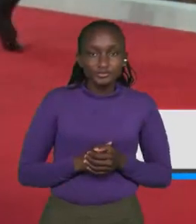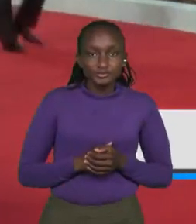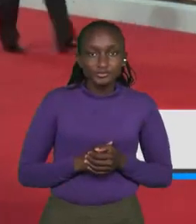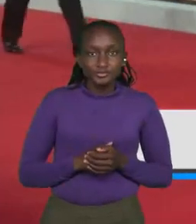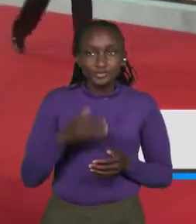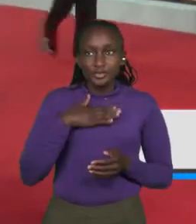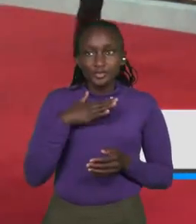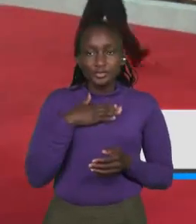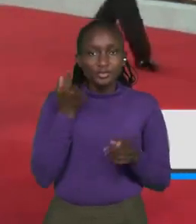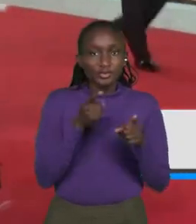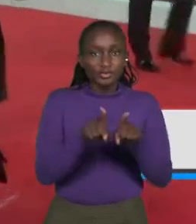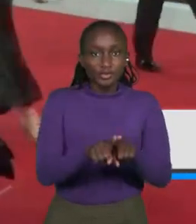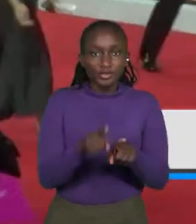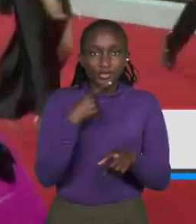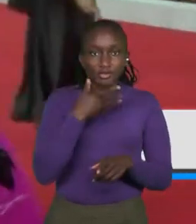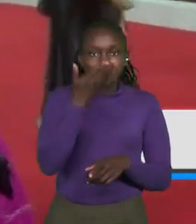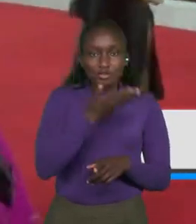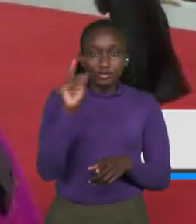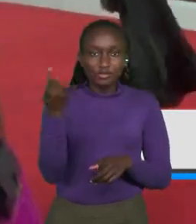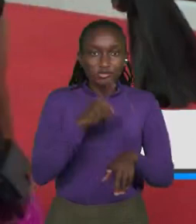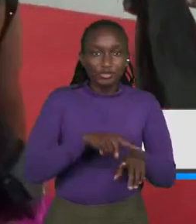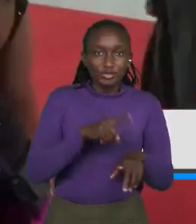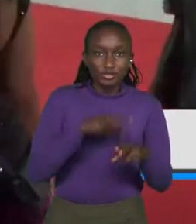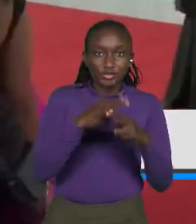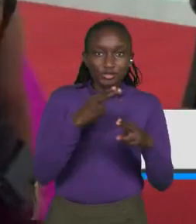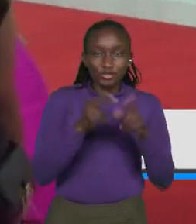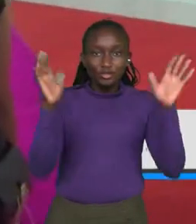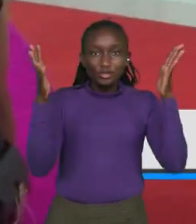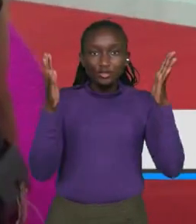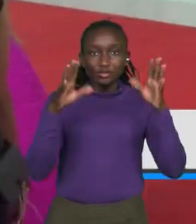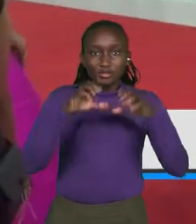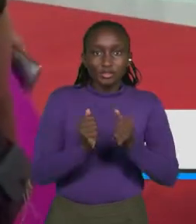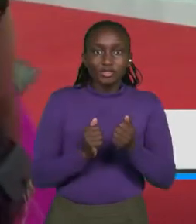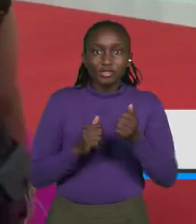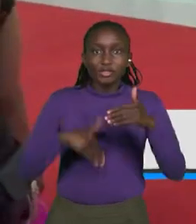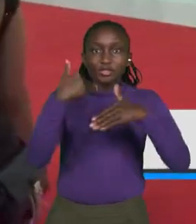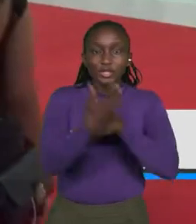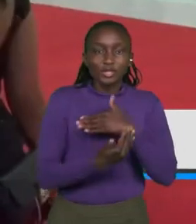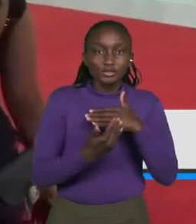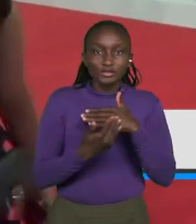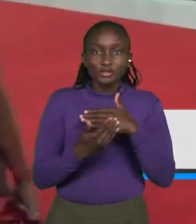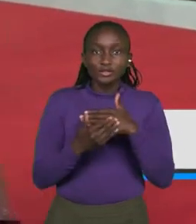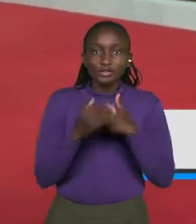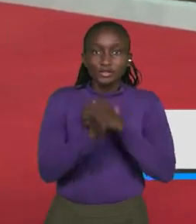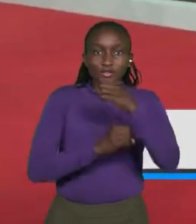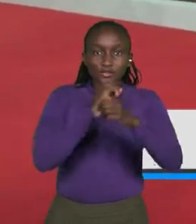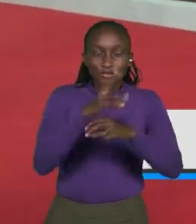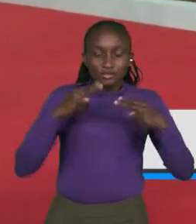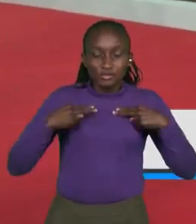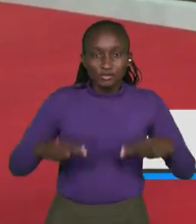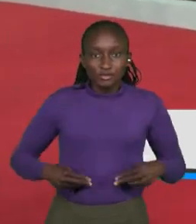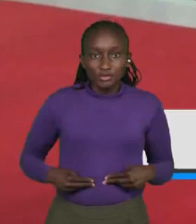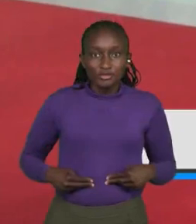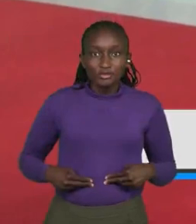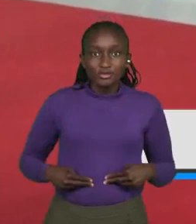My brother Nagib had suggested from the first year that the name of the festival would be taken after the concept of Cinema of Humanity.